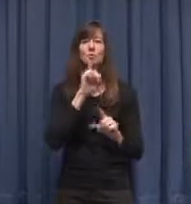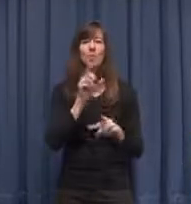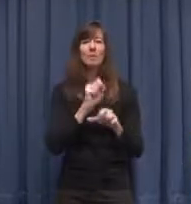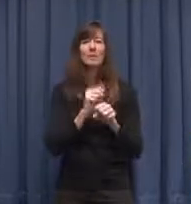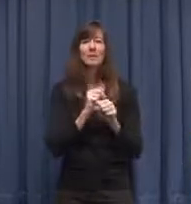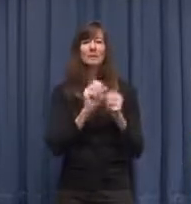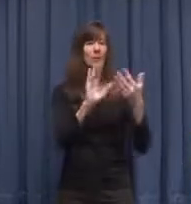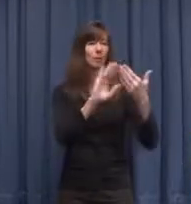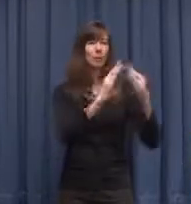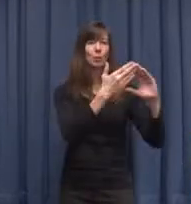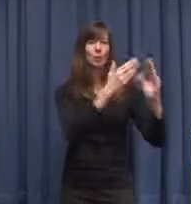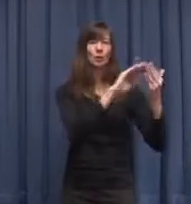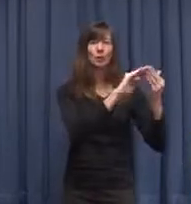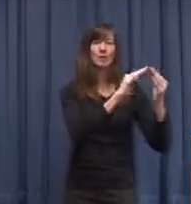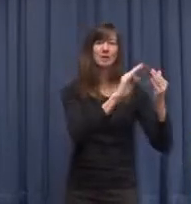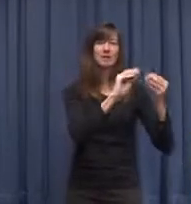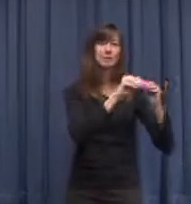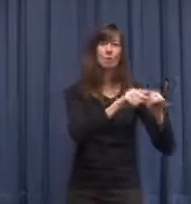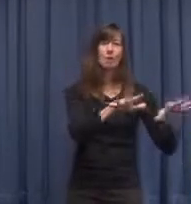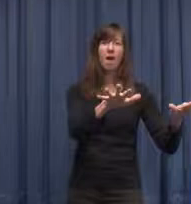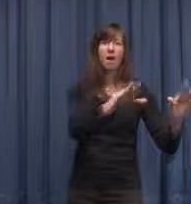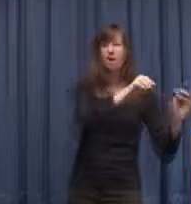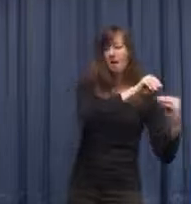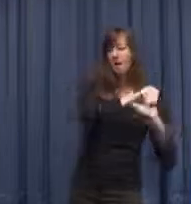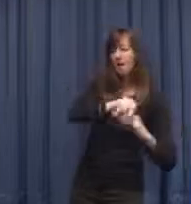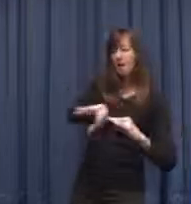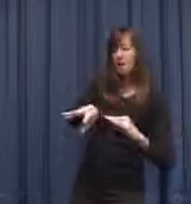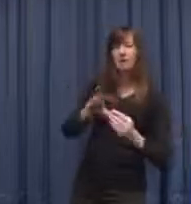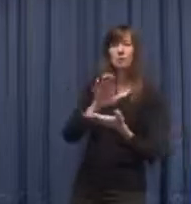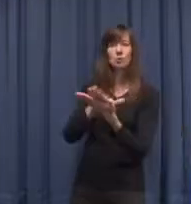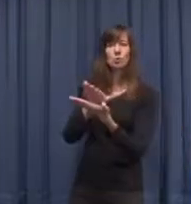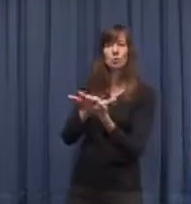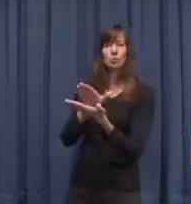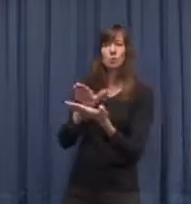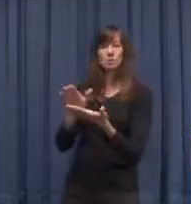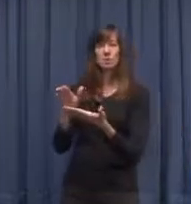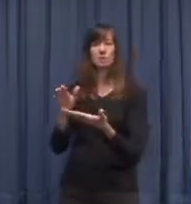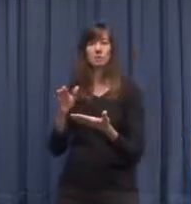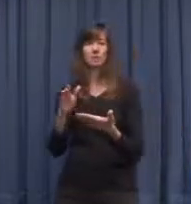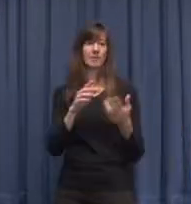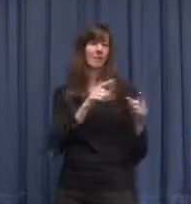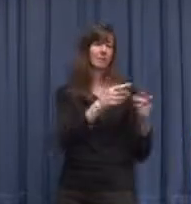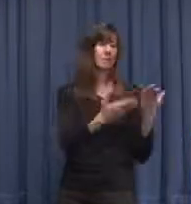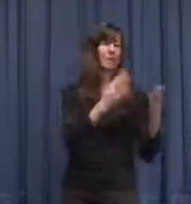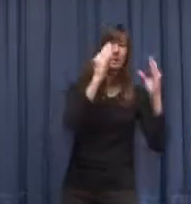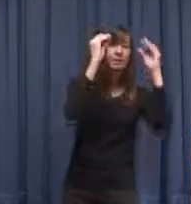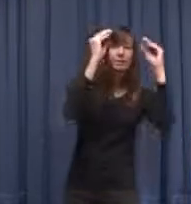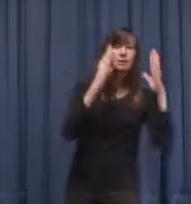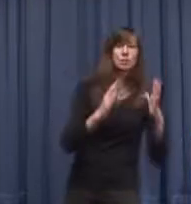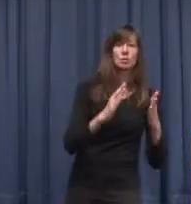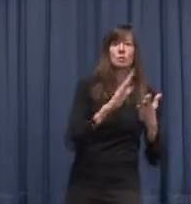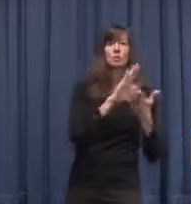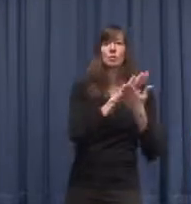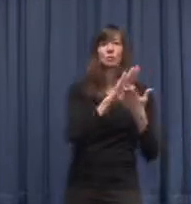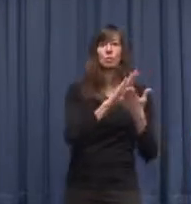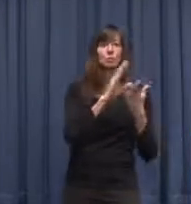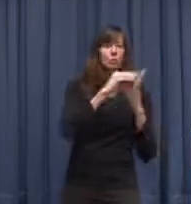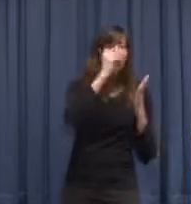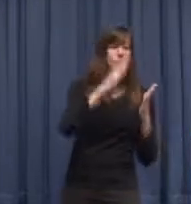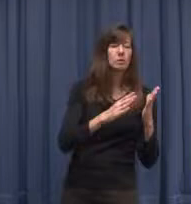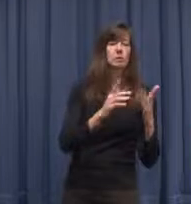and disrupting school operations when either a teacher or a student or a bus driver or